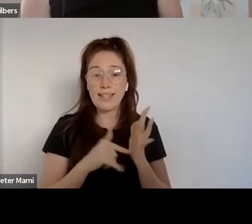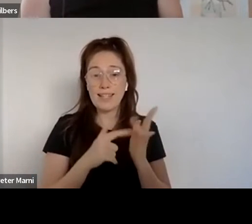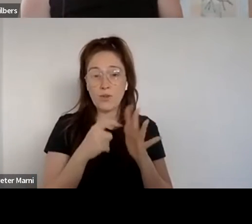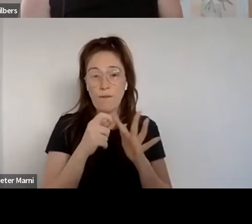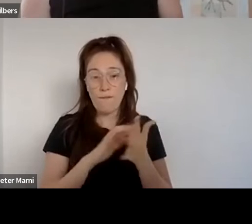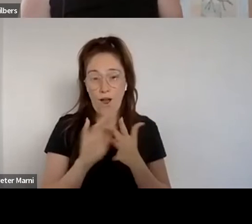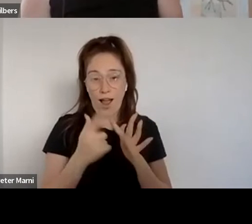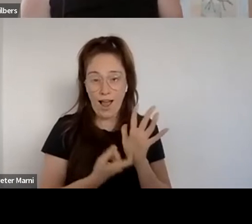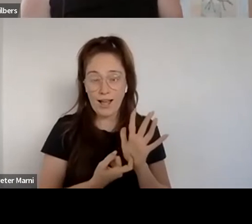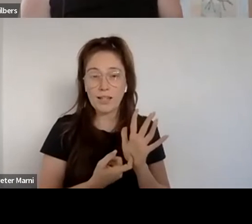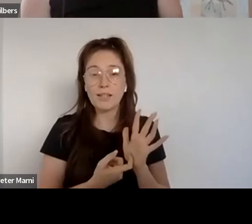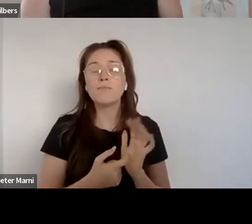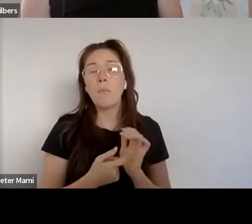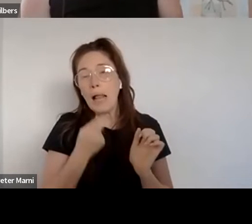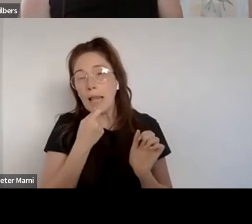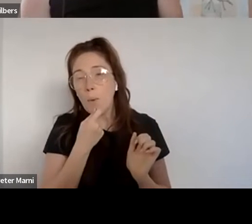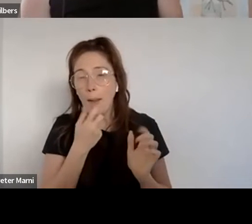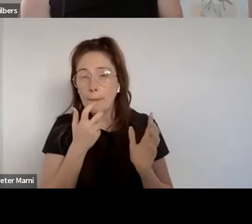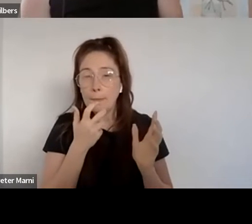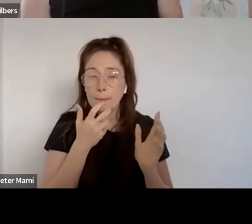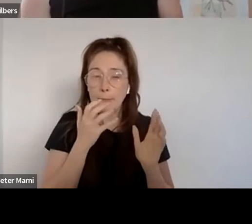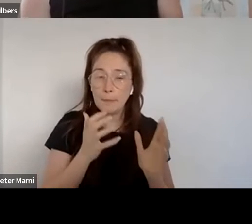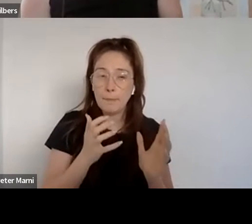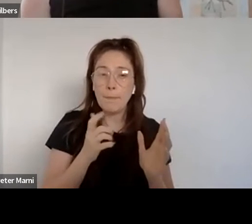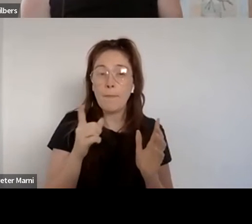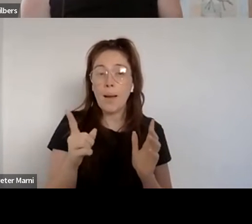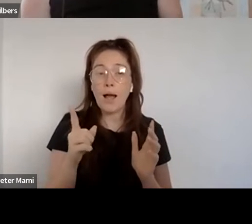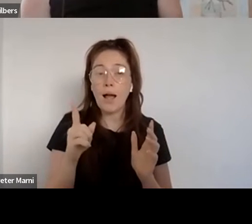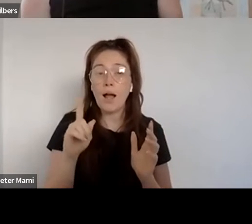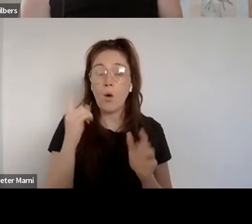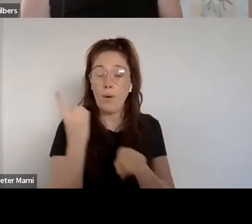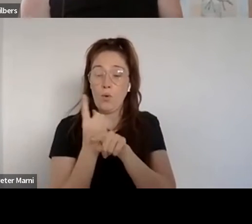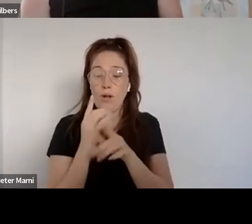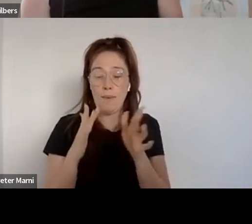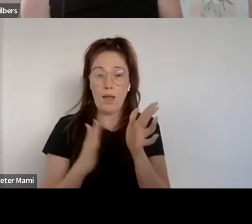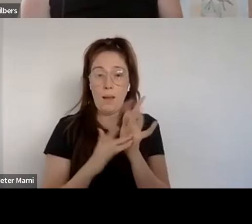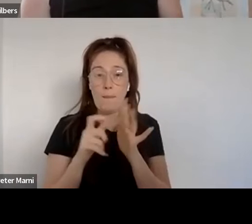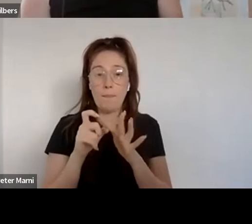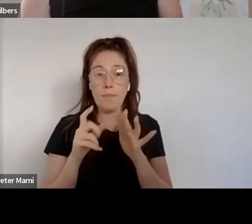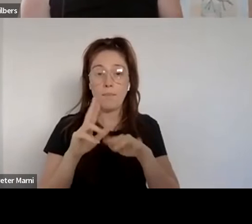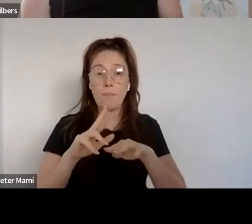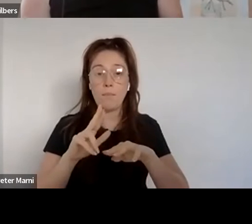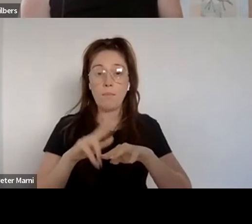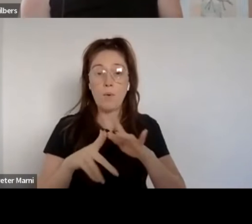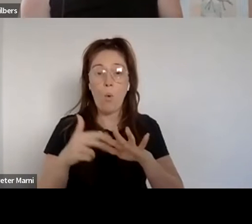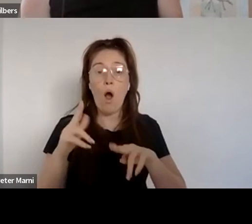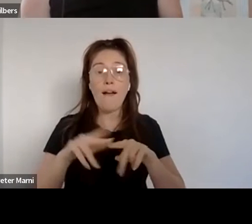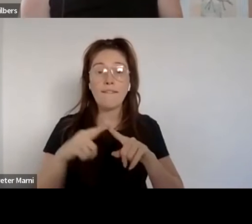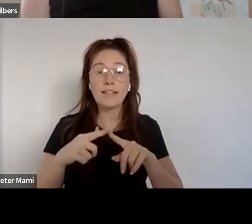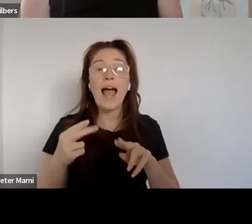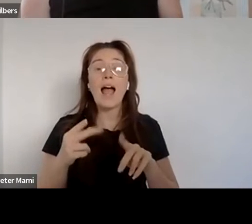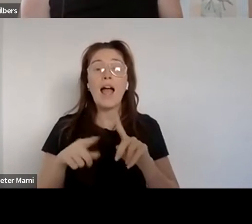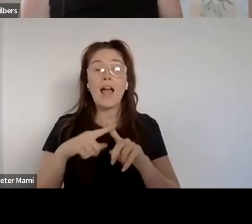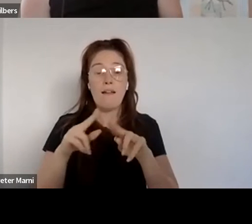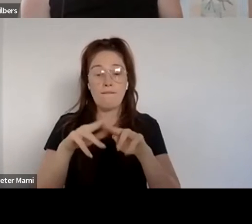to go here, but Zenith has just talked about midwives and feminists, and I couldn't help but notice in